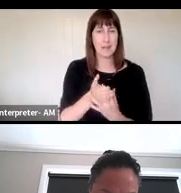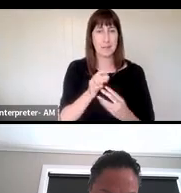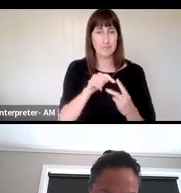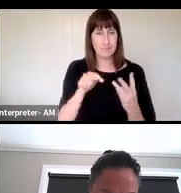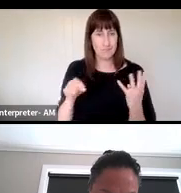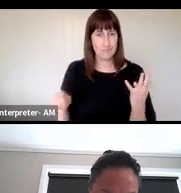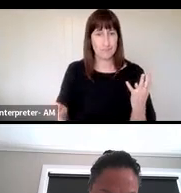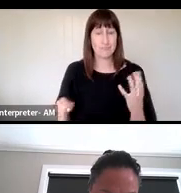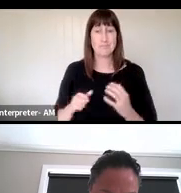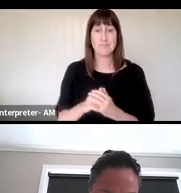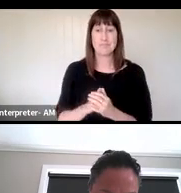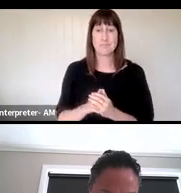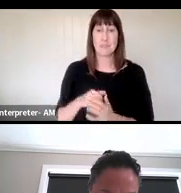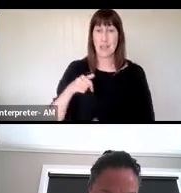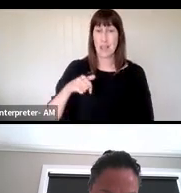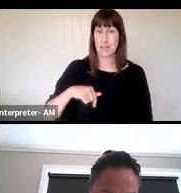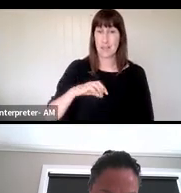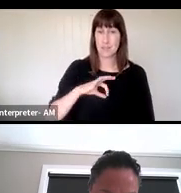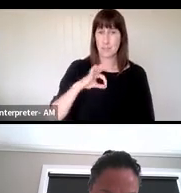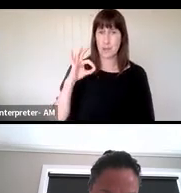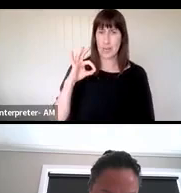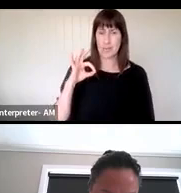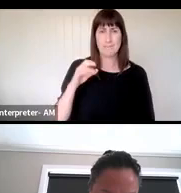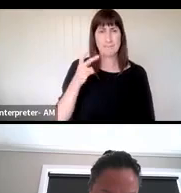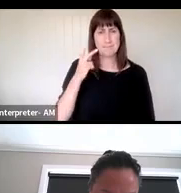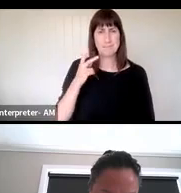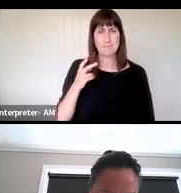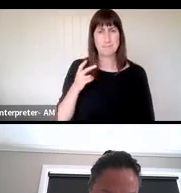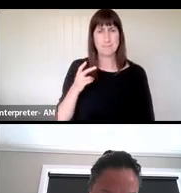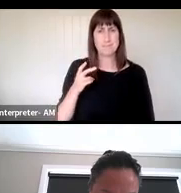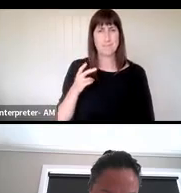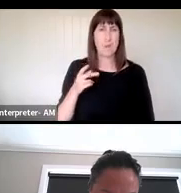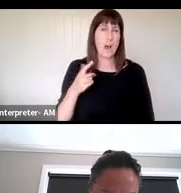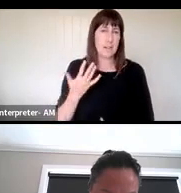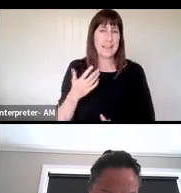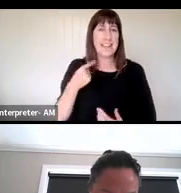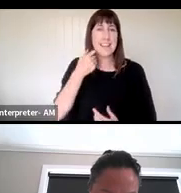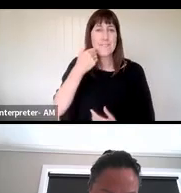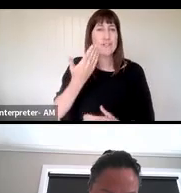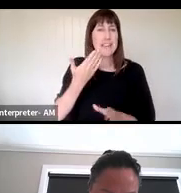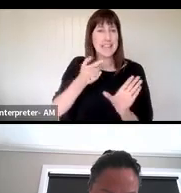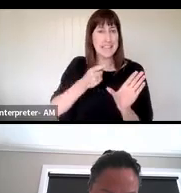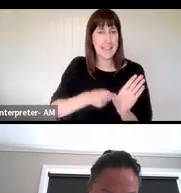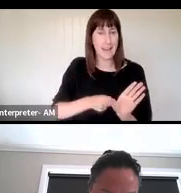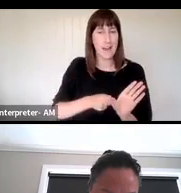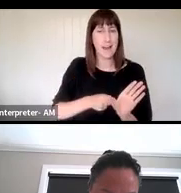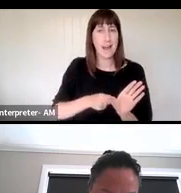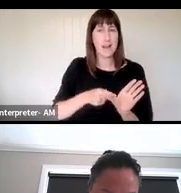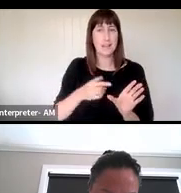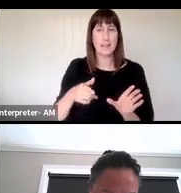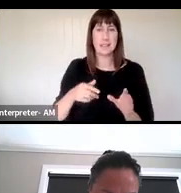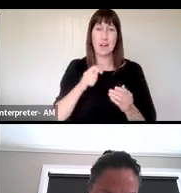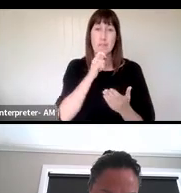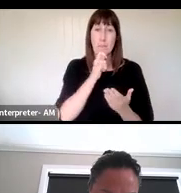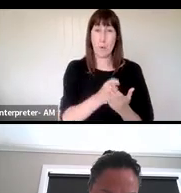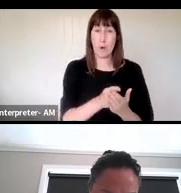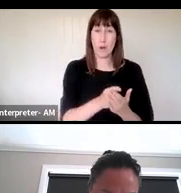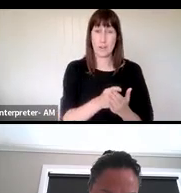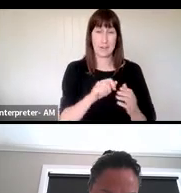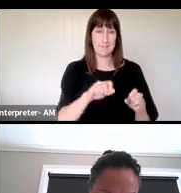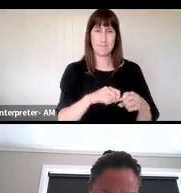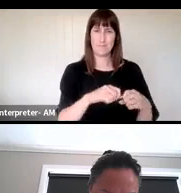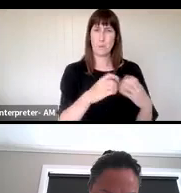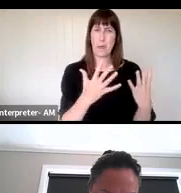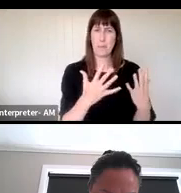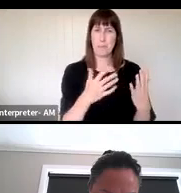So this morning, there's a report that comes out every year done by an organisation called WebAIM, and it looks at the